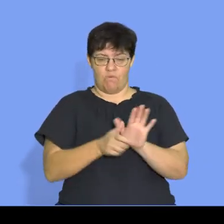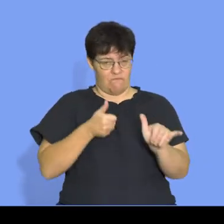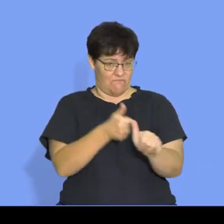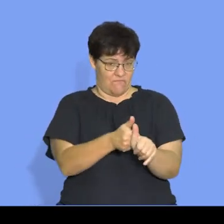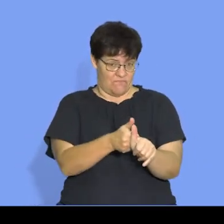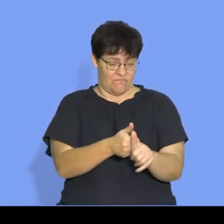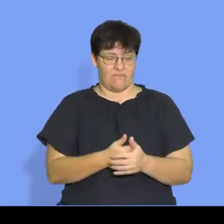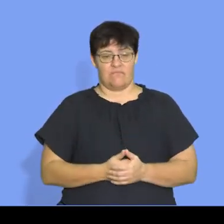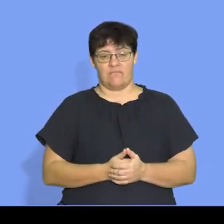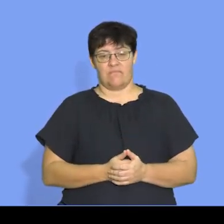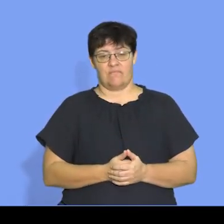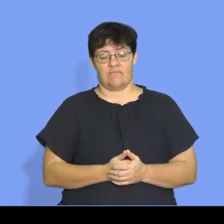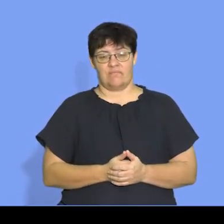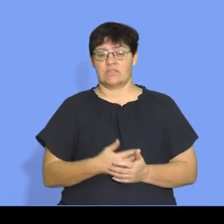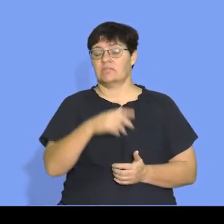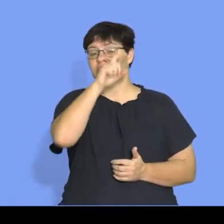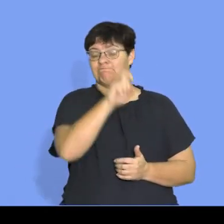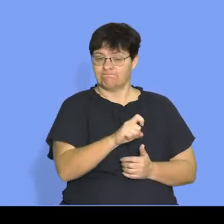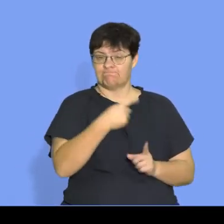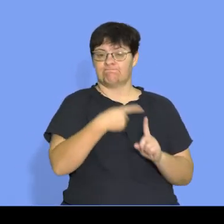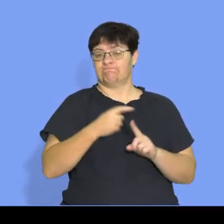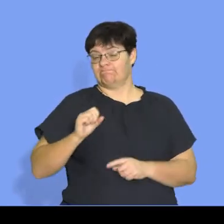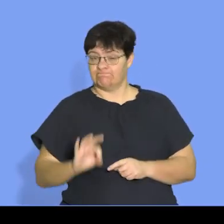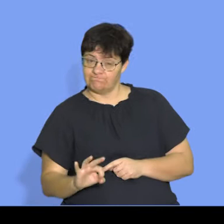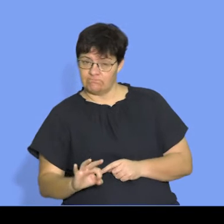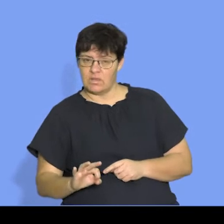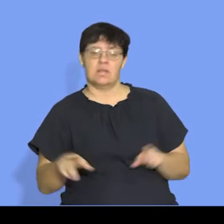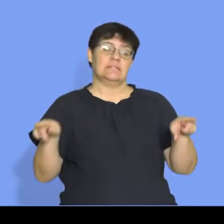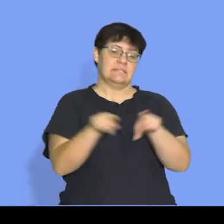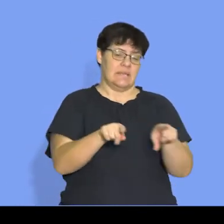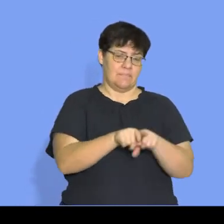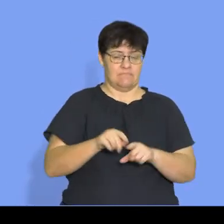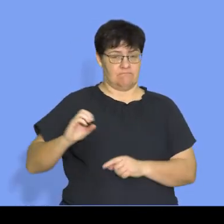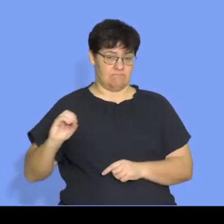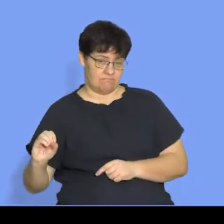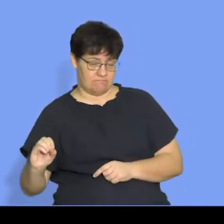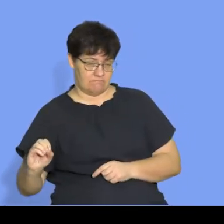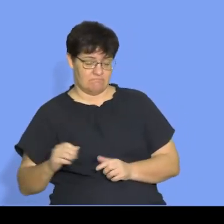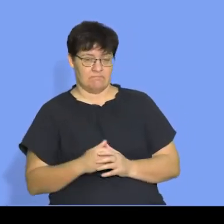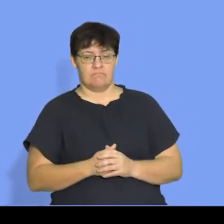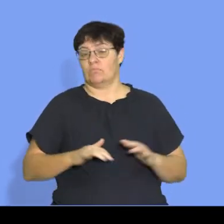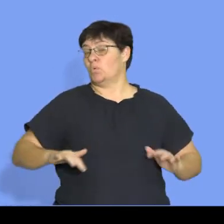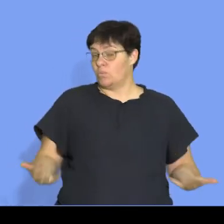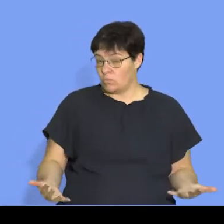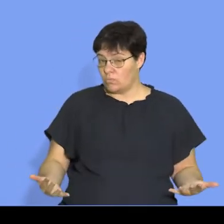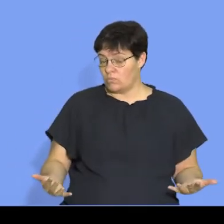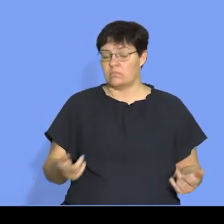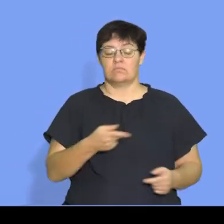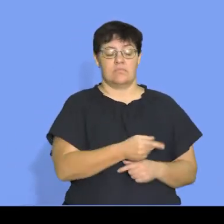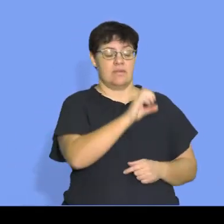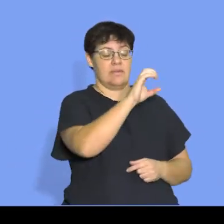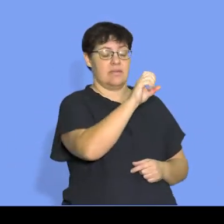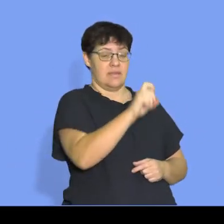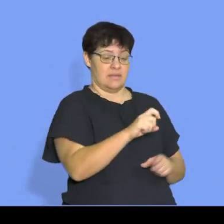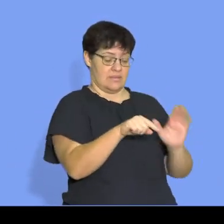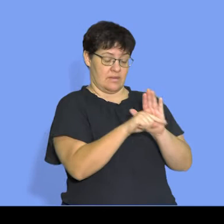So, it will be x plus 3 equal to 0, or x minus